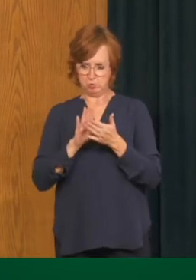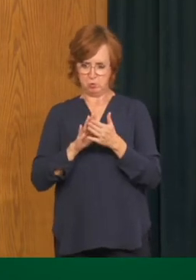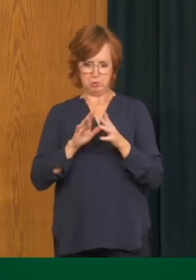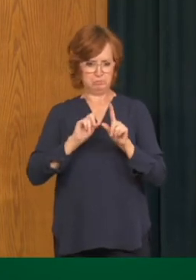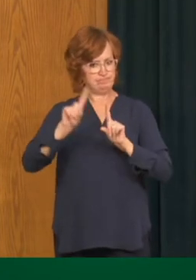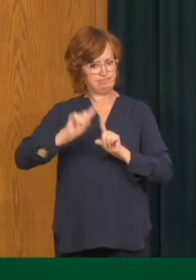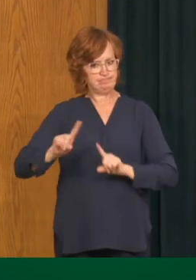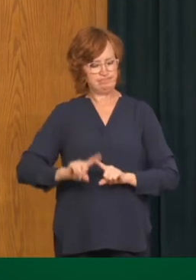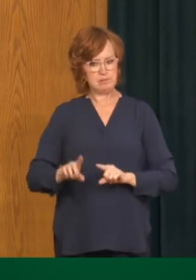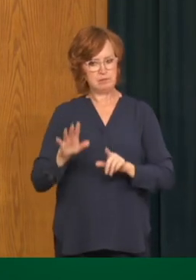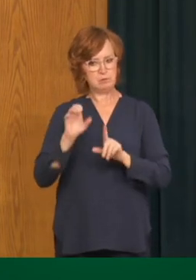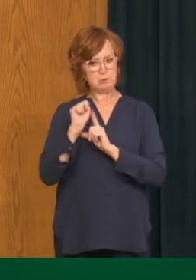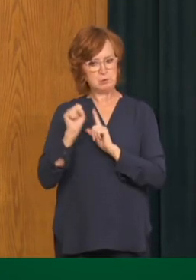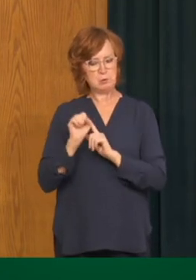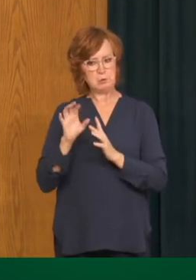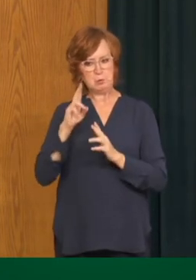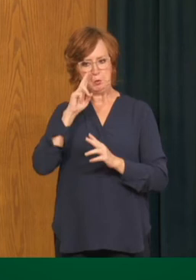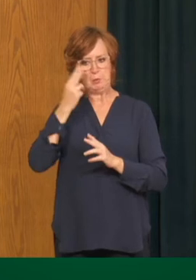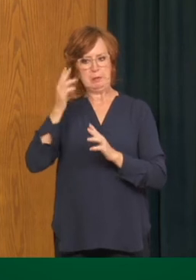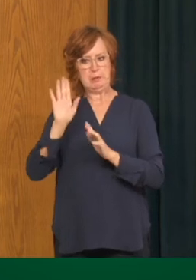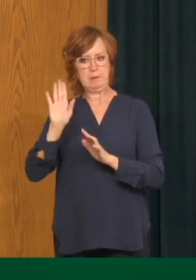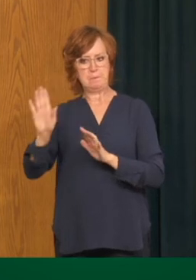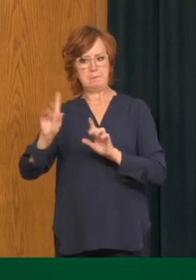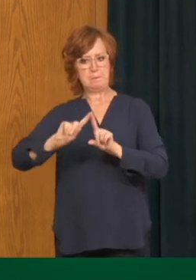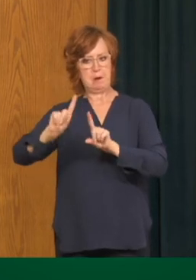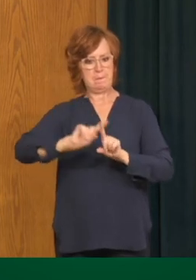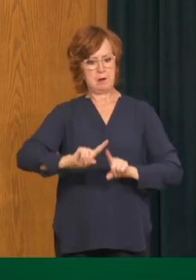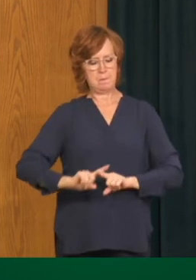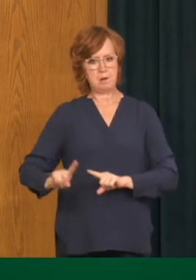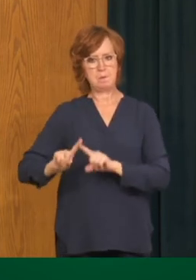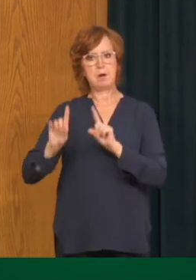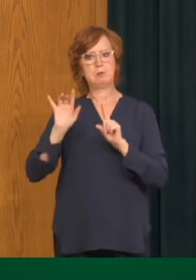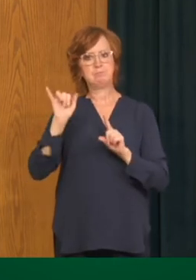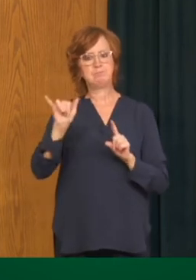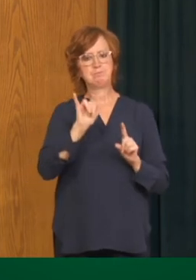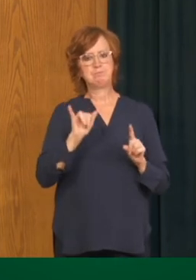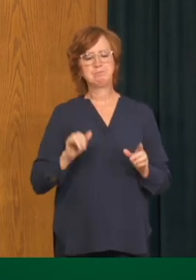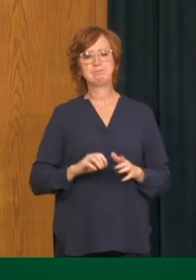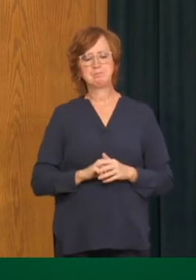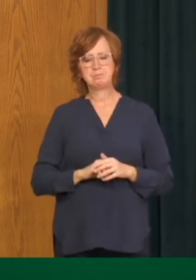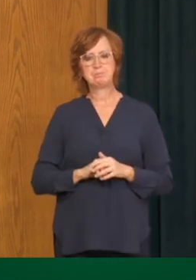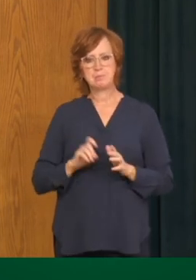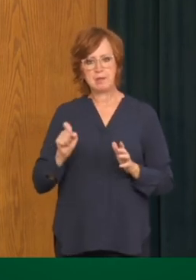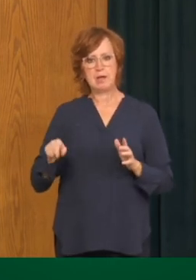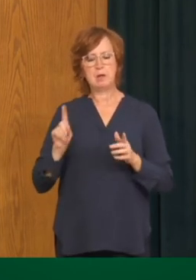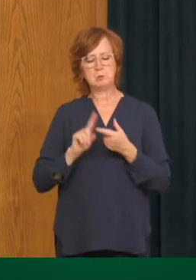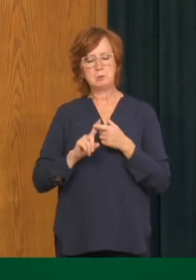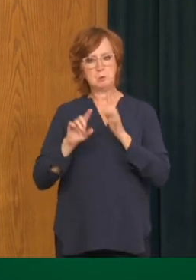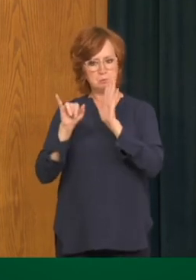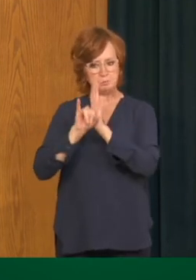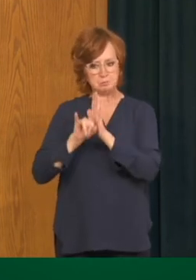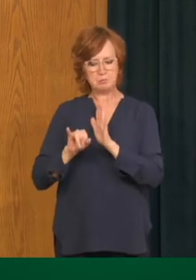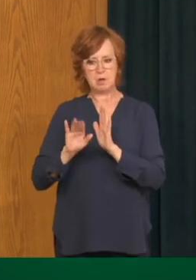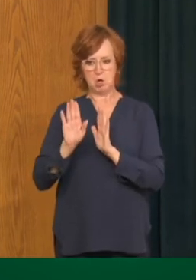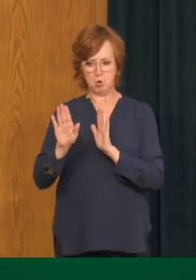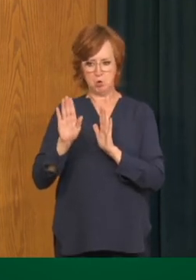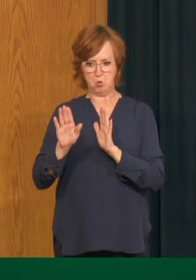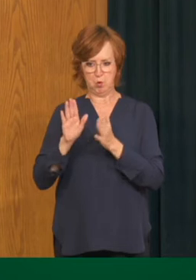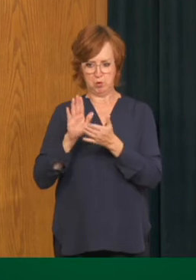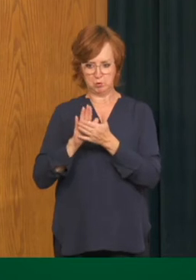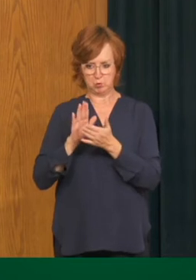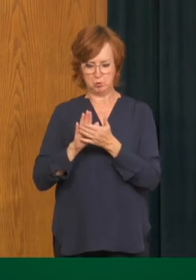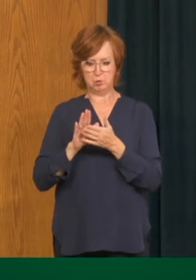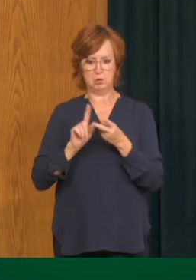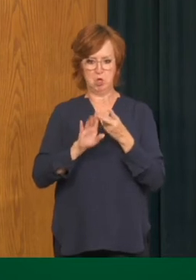address the concerns of their facility and the facility that they have to work with, address the